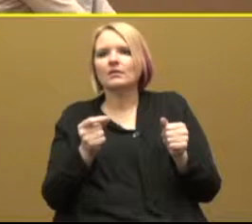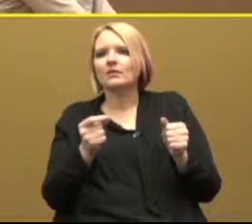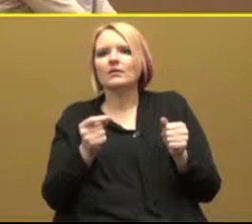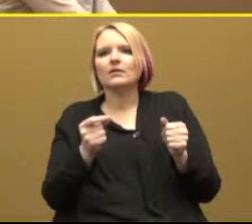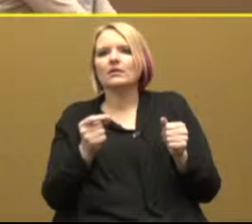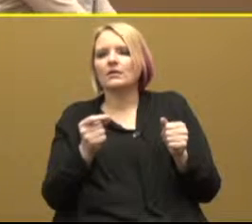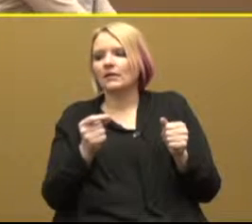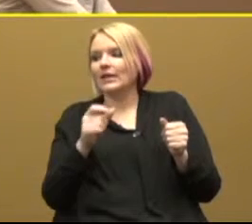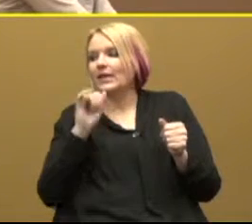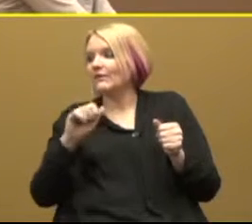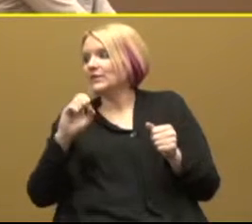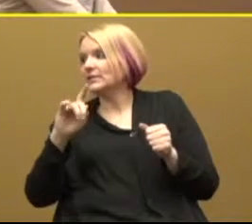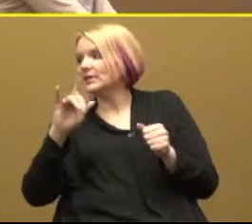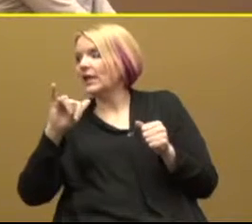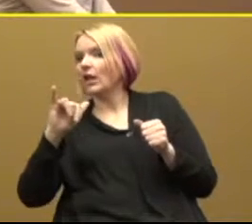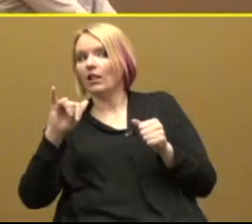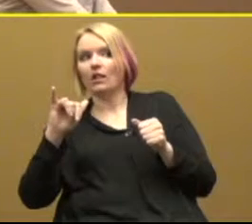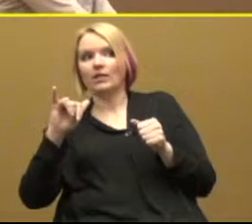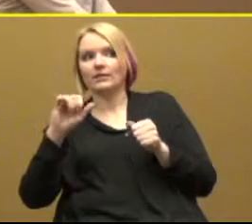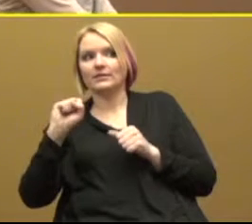tropical Skittle,